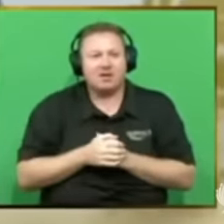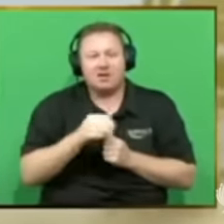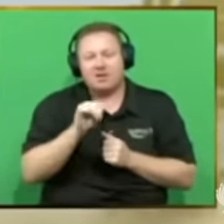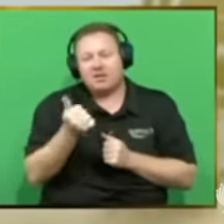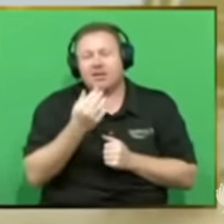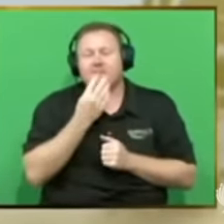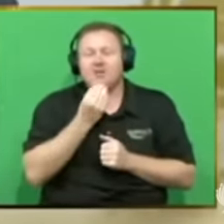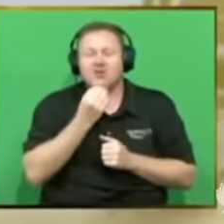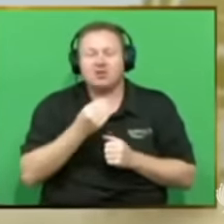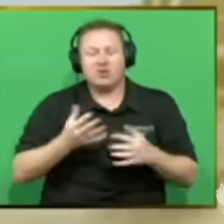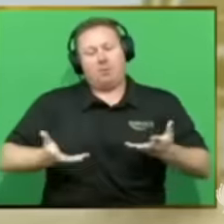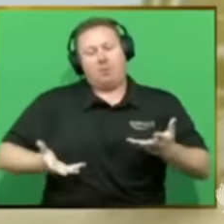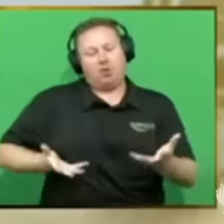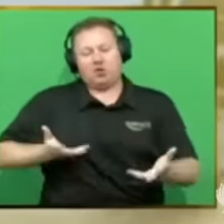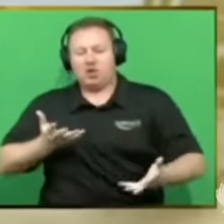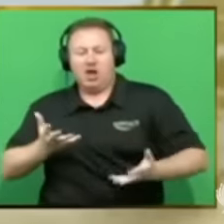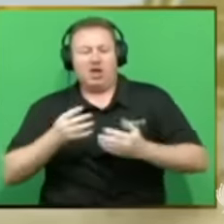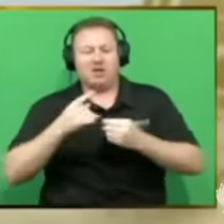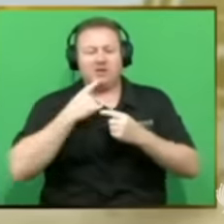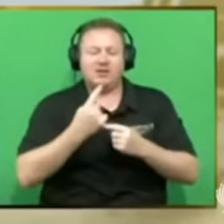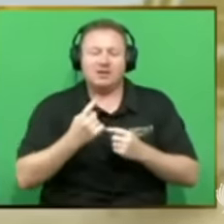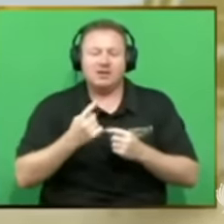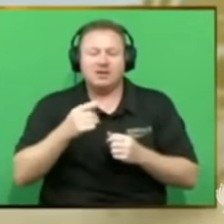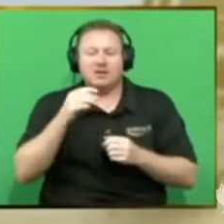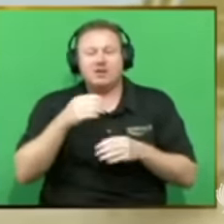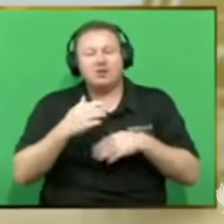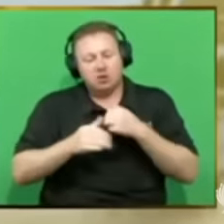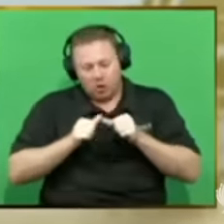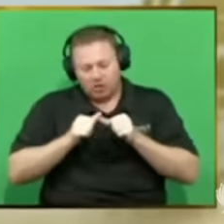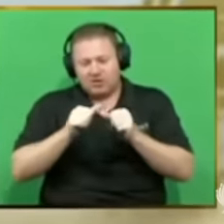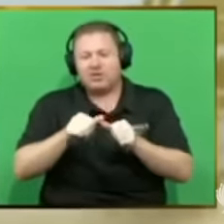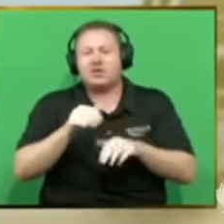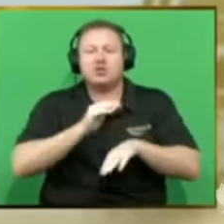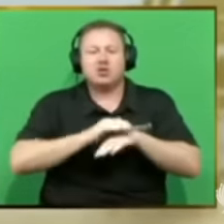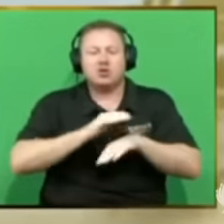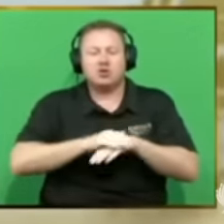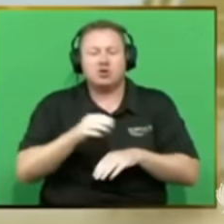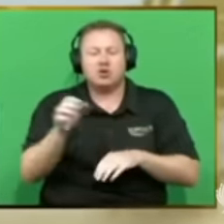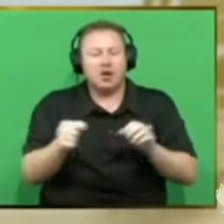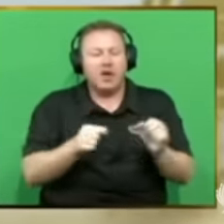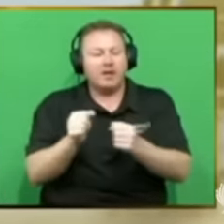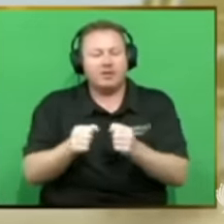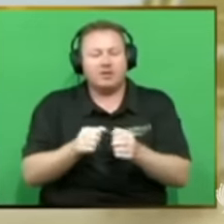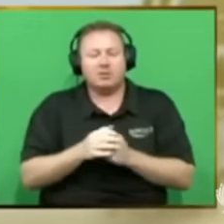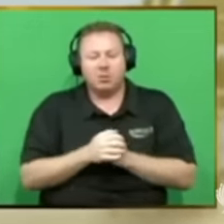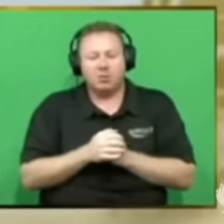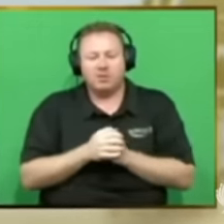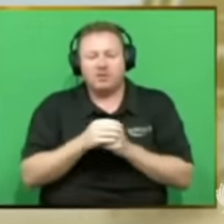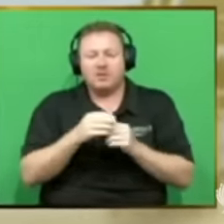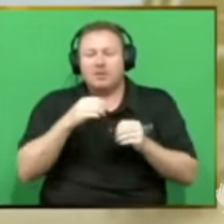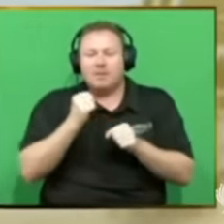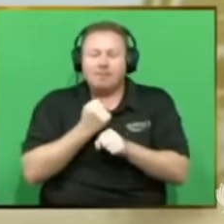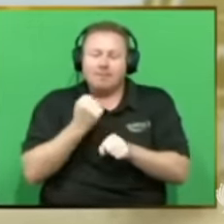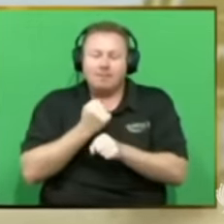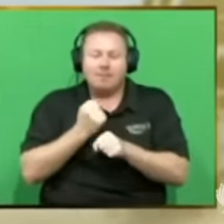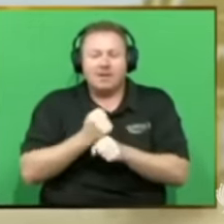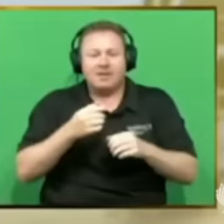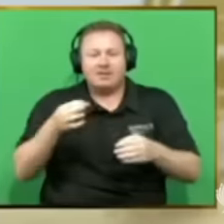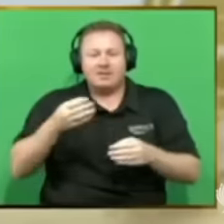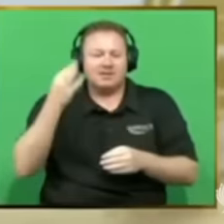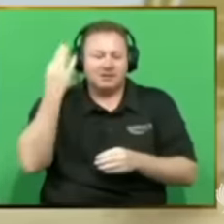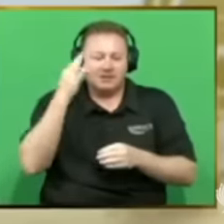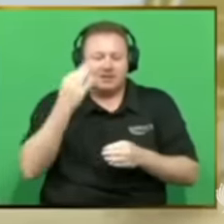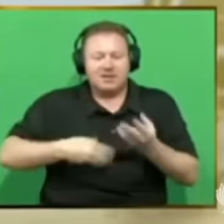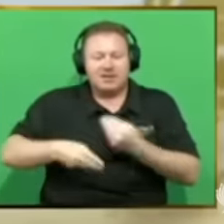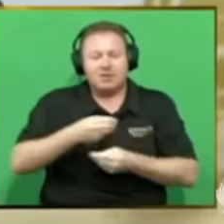to posture that the ANC will continue with cadre deployment even after it caused state capture and collapsed service delivery.